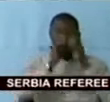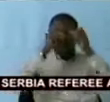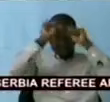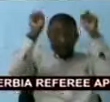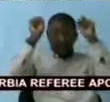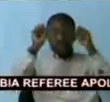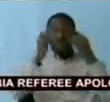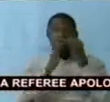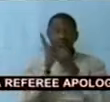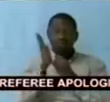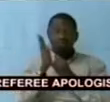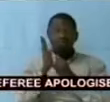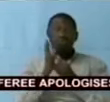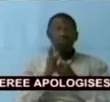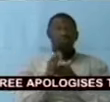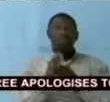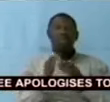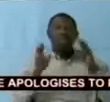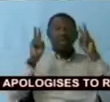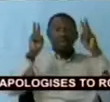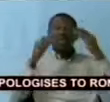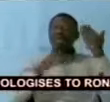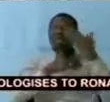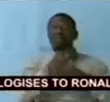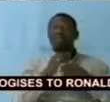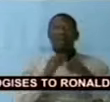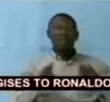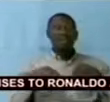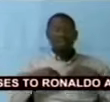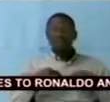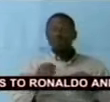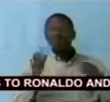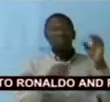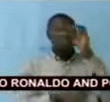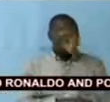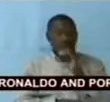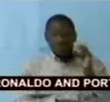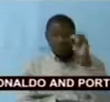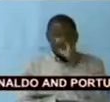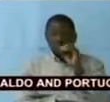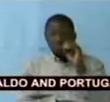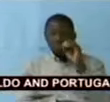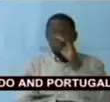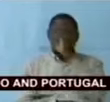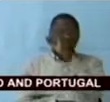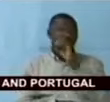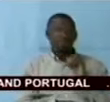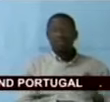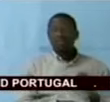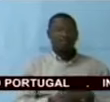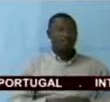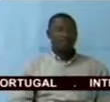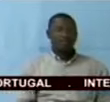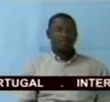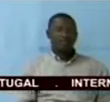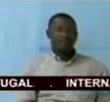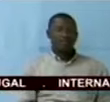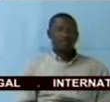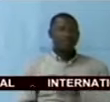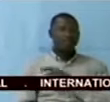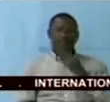ko fangota la nyawnyandi nyama. I didn't realize it was that bad, but thanks for that correction. Can